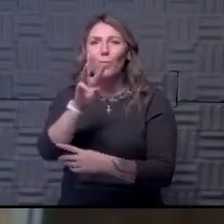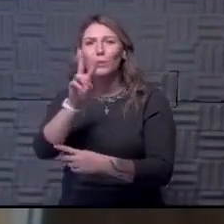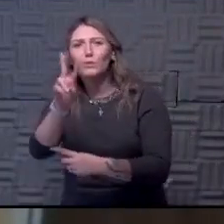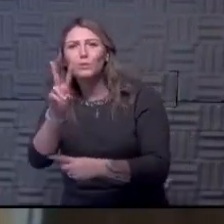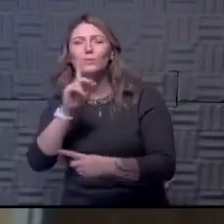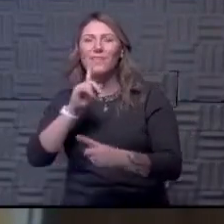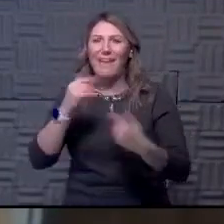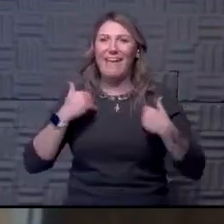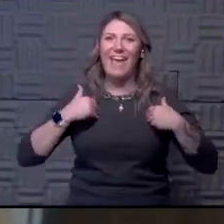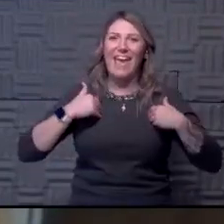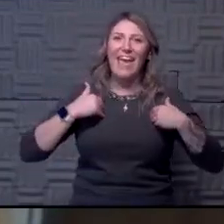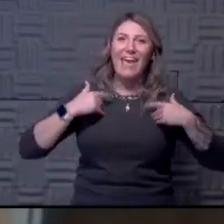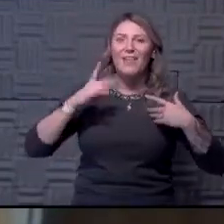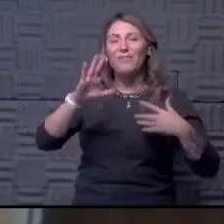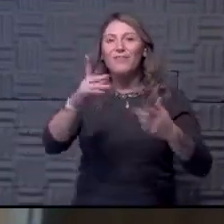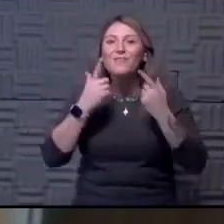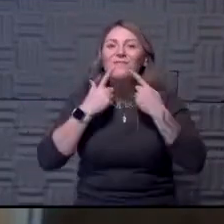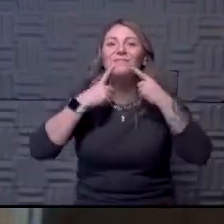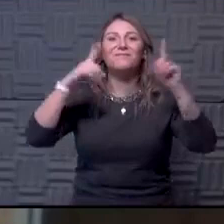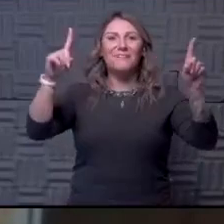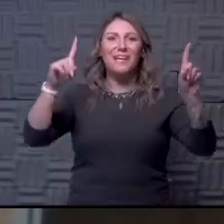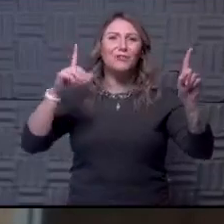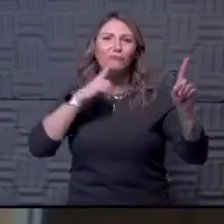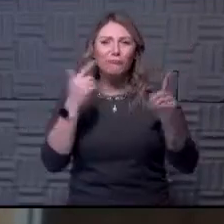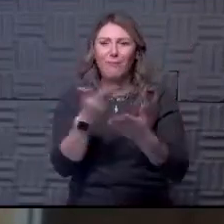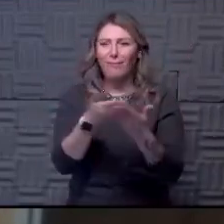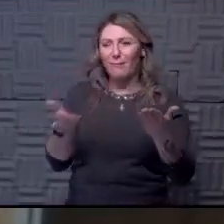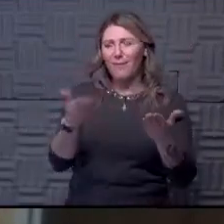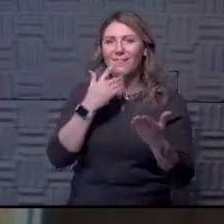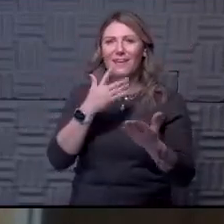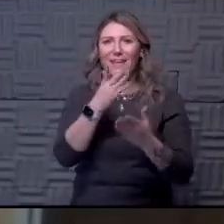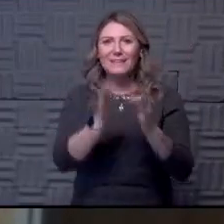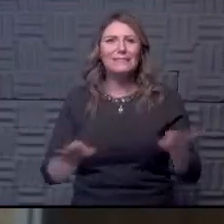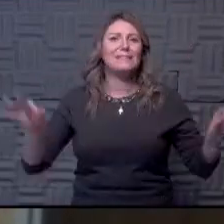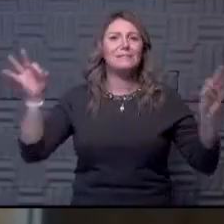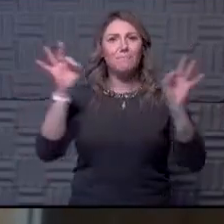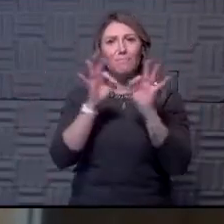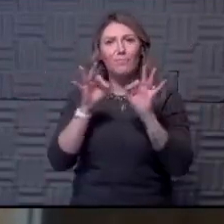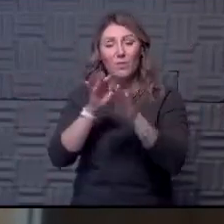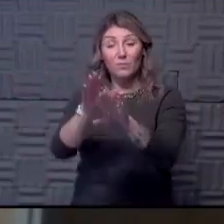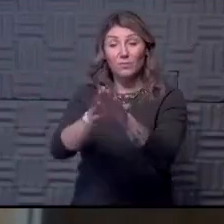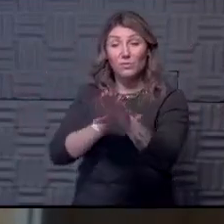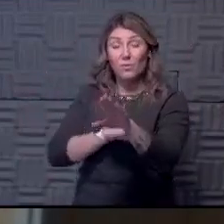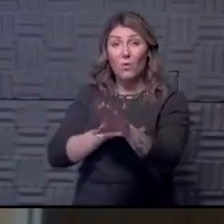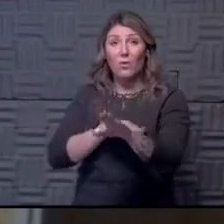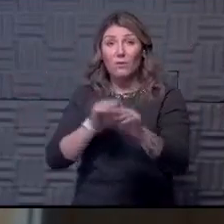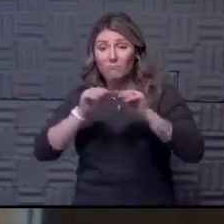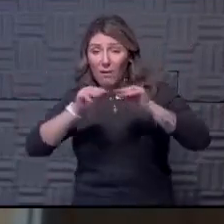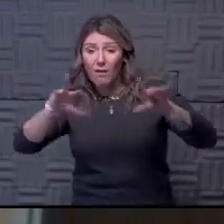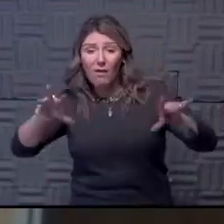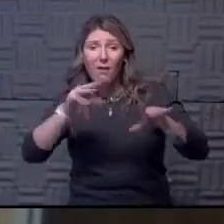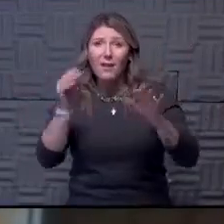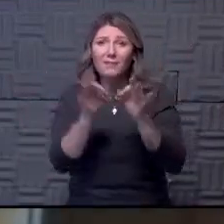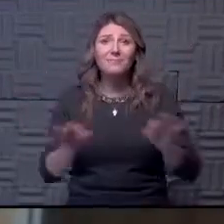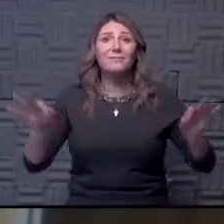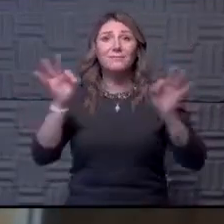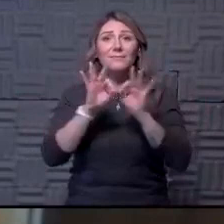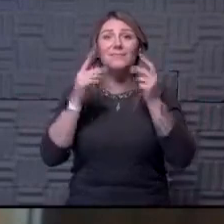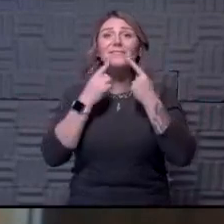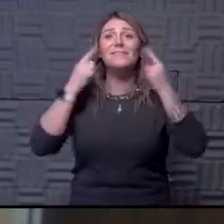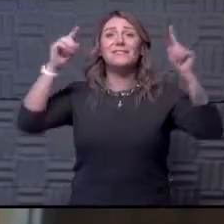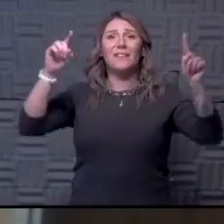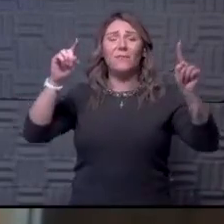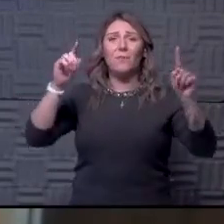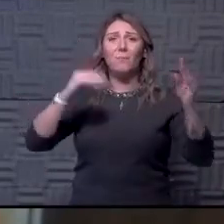that's a key to this success we've had in Kansas the last few weeks with slowing the spread, and a key to the success we'll have at getting more